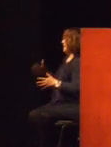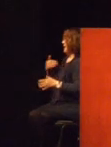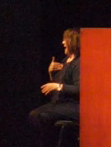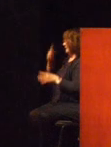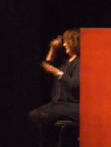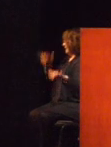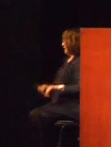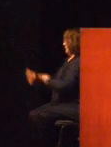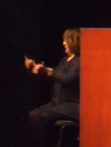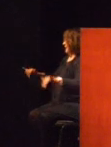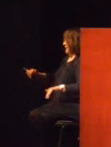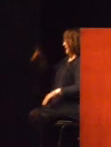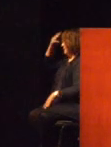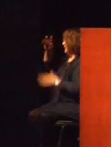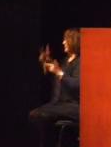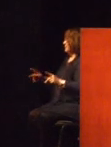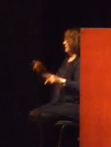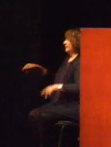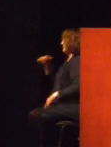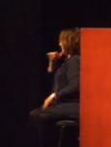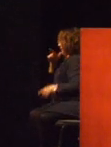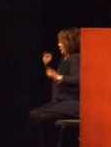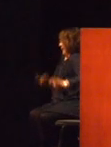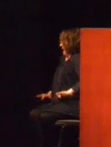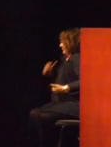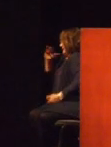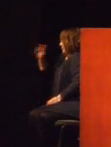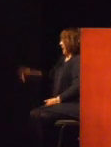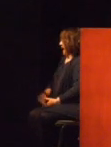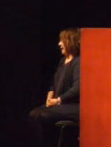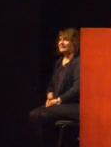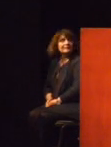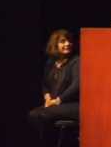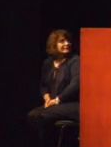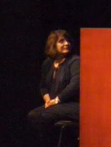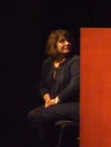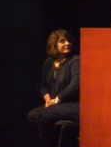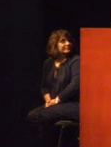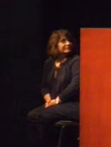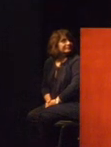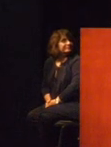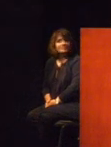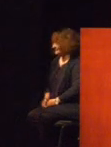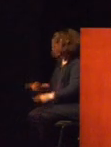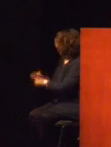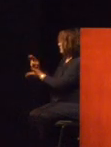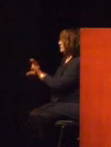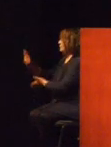stereotypical picture of a Mexican person saying, "This is not who I am, it's not okay." This is a whole campaign from the University of